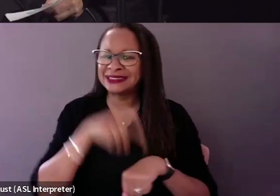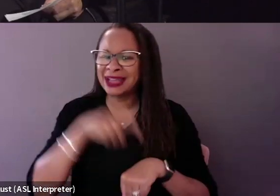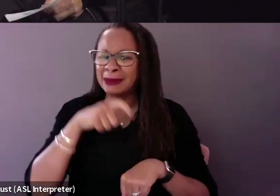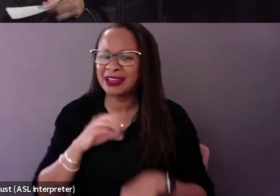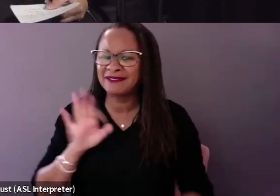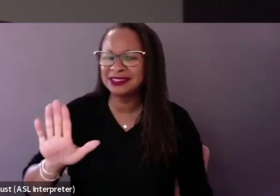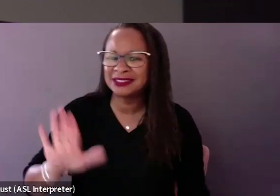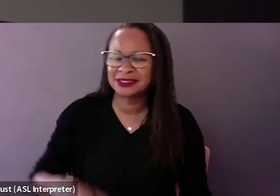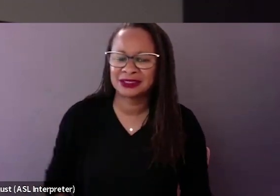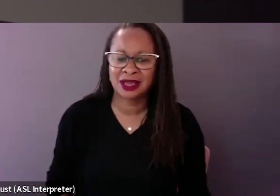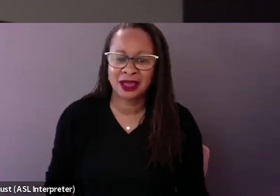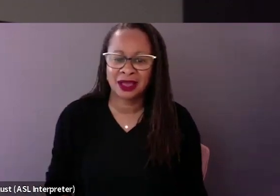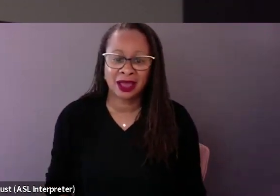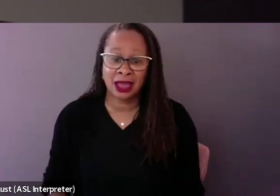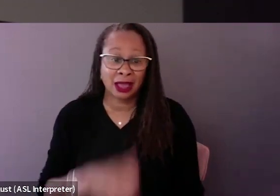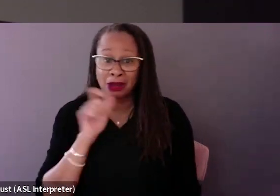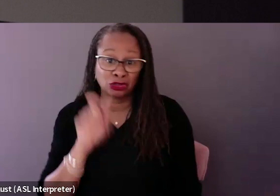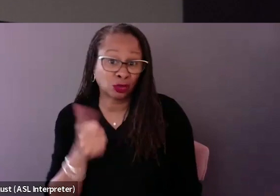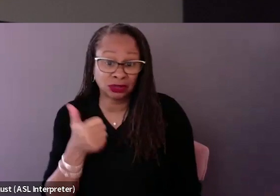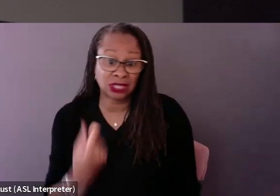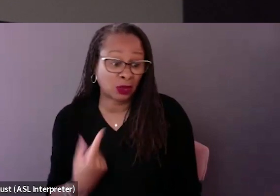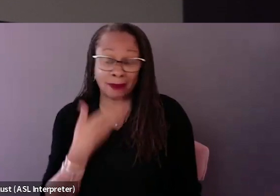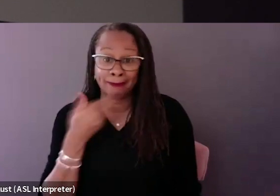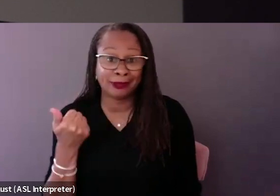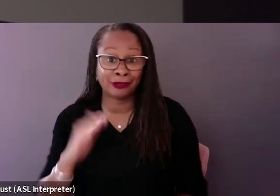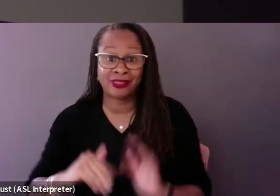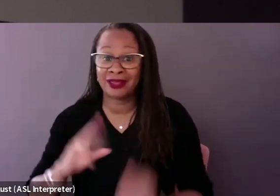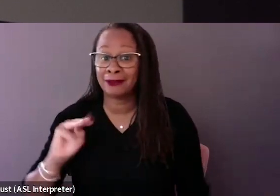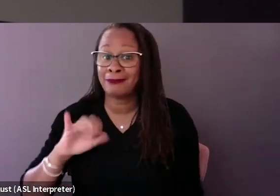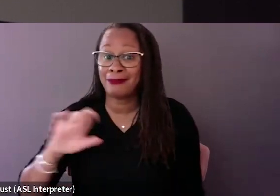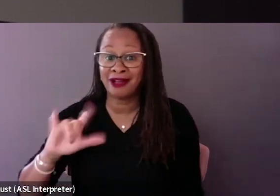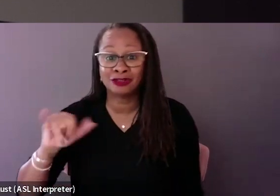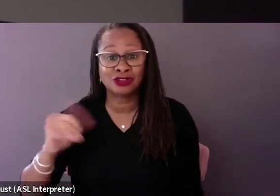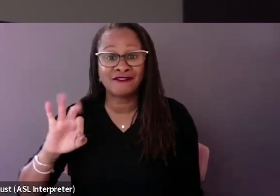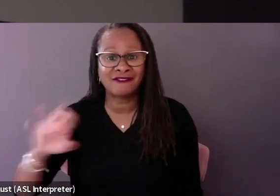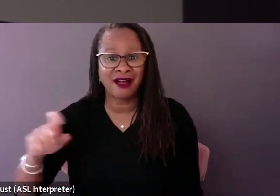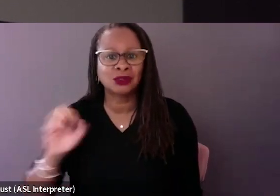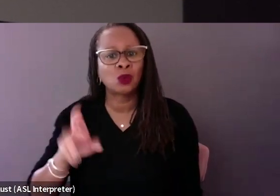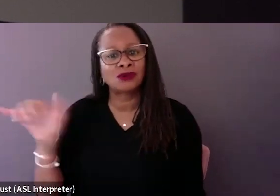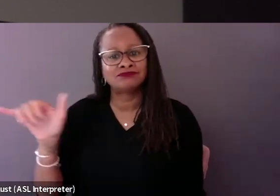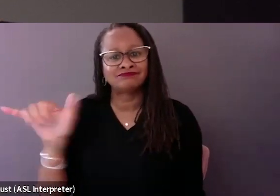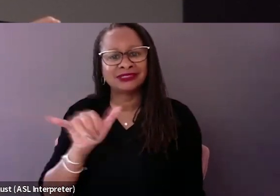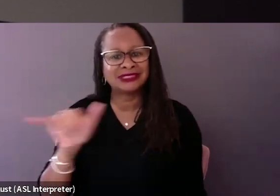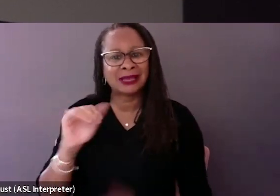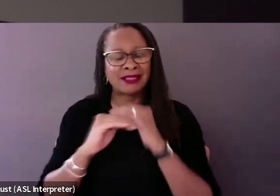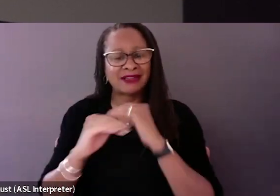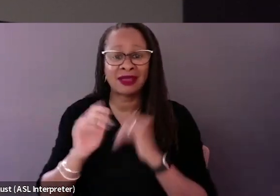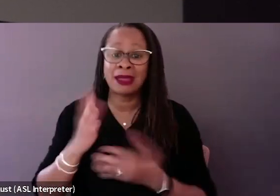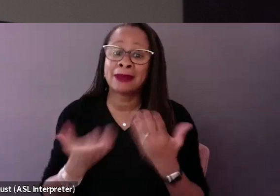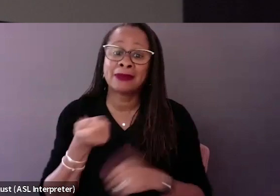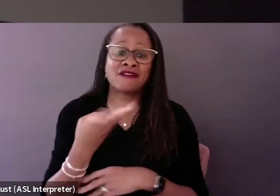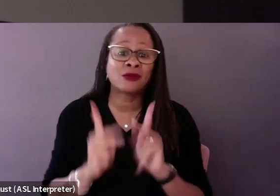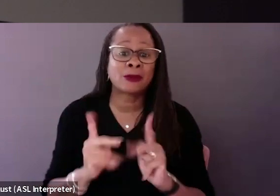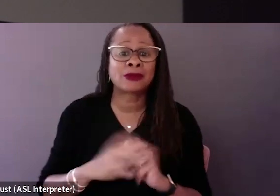I'm not sure there's anyone better or even at that level, maybe a few people. It is